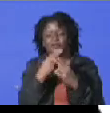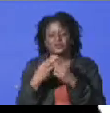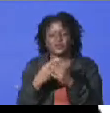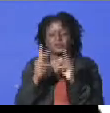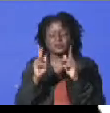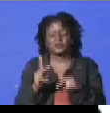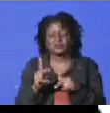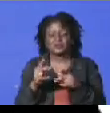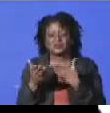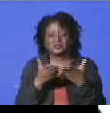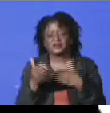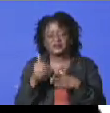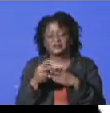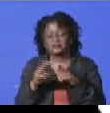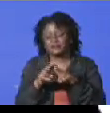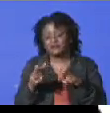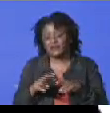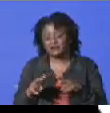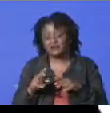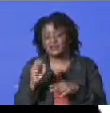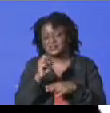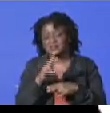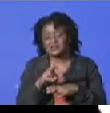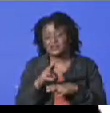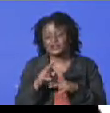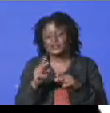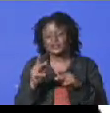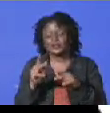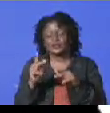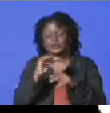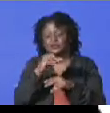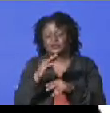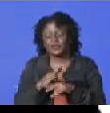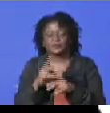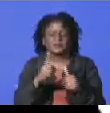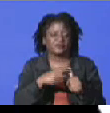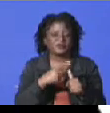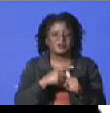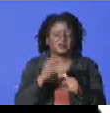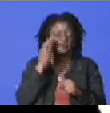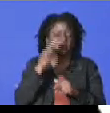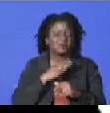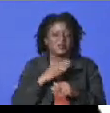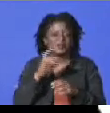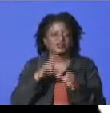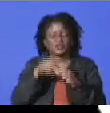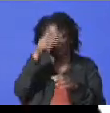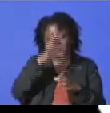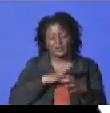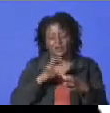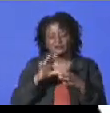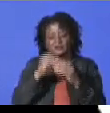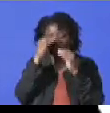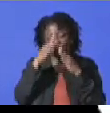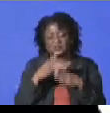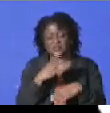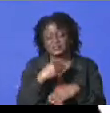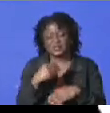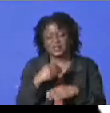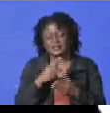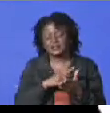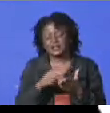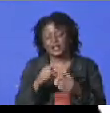senior capacities in the credit union movement, including being the first female chairman of the Teachers and Salaried